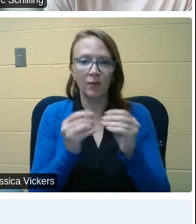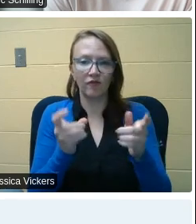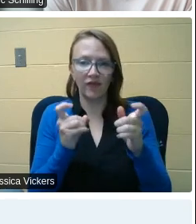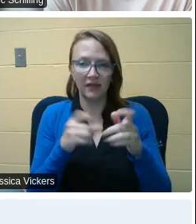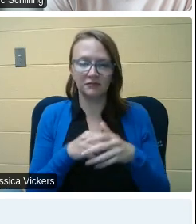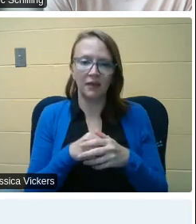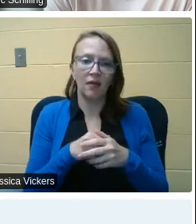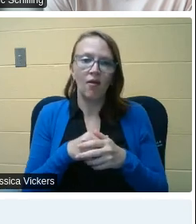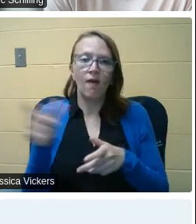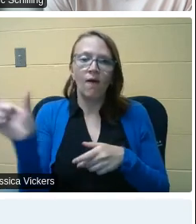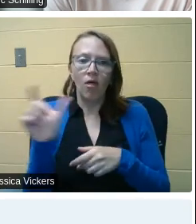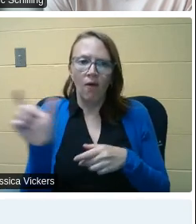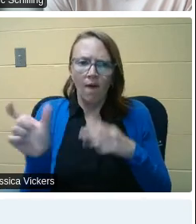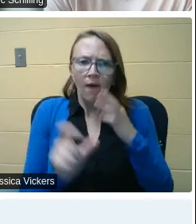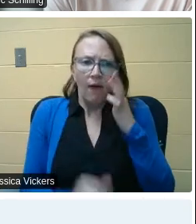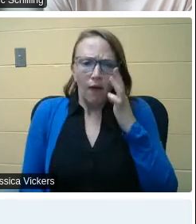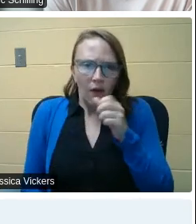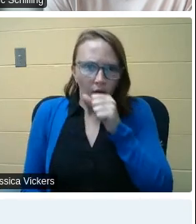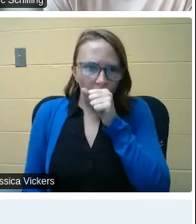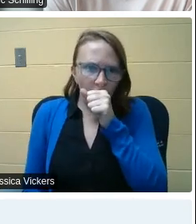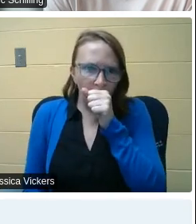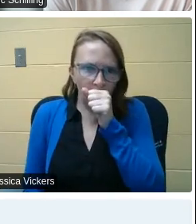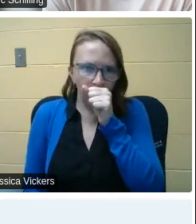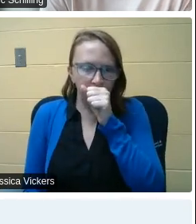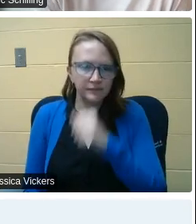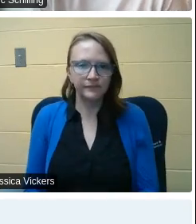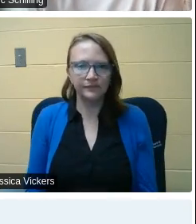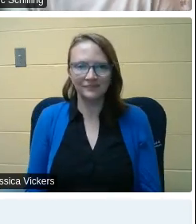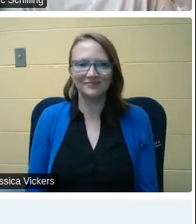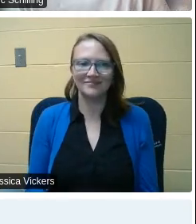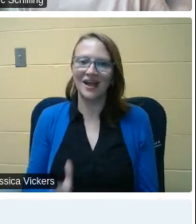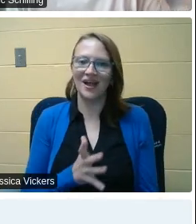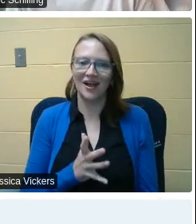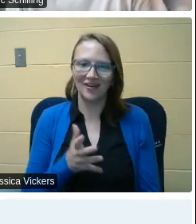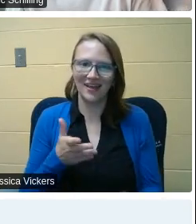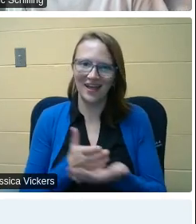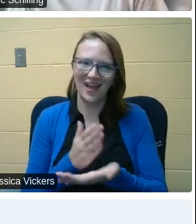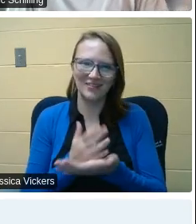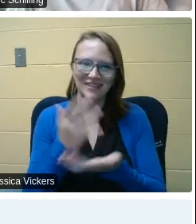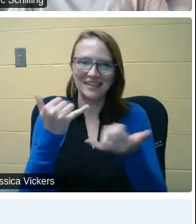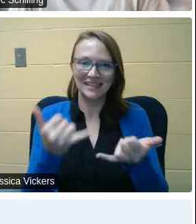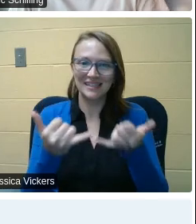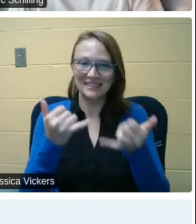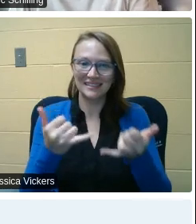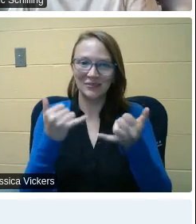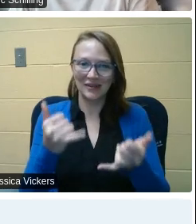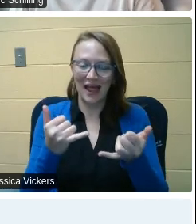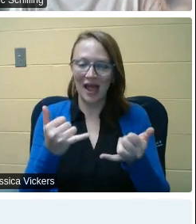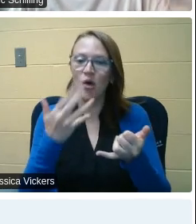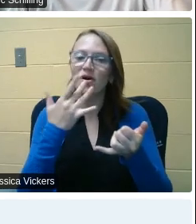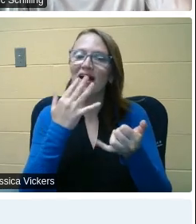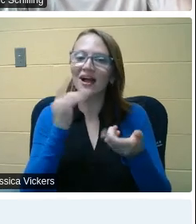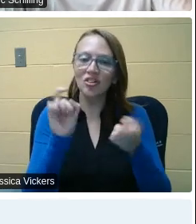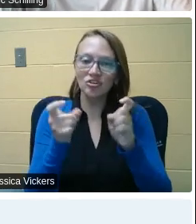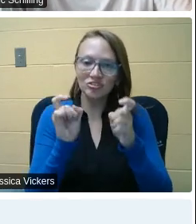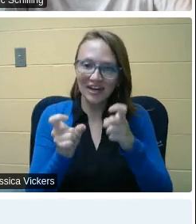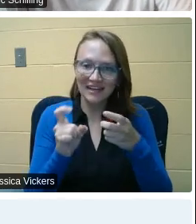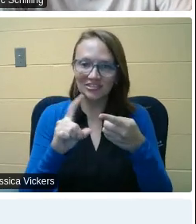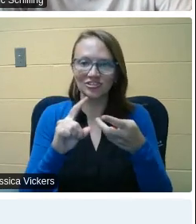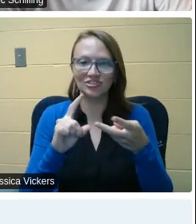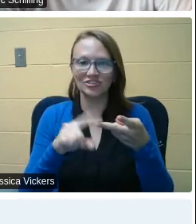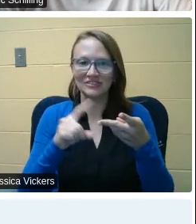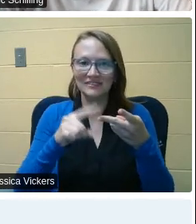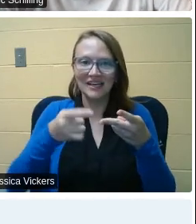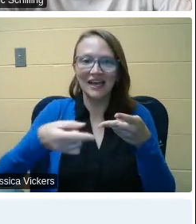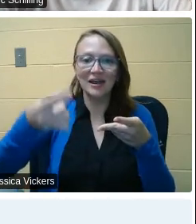let me shake it and give it a test. All right, now we've got a color changing, back flipping kangaroo. And you can see all the blocks are